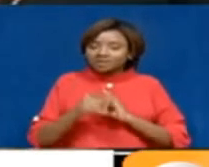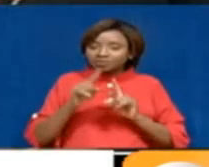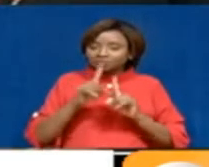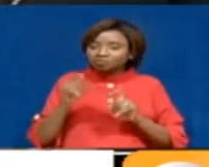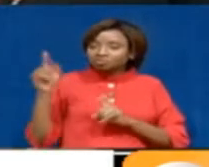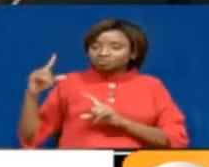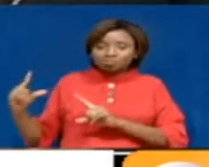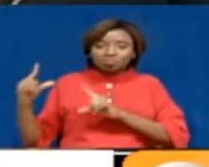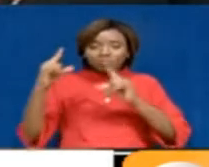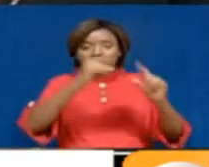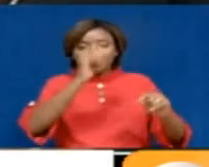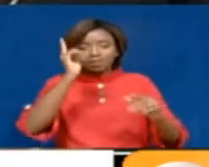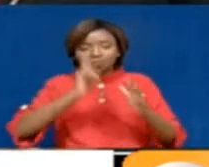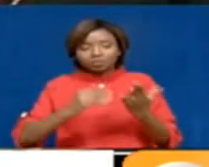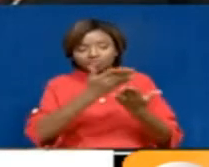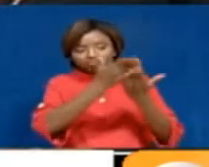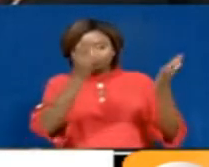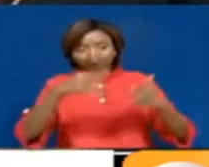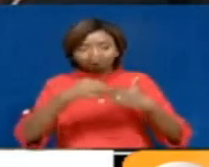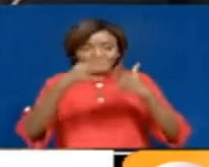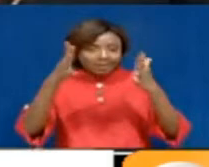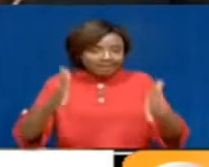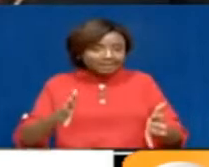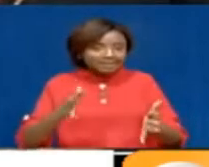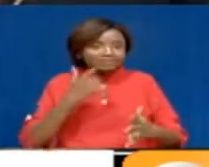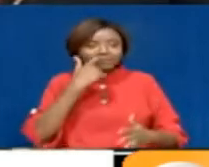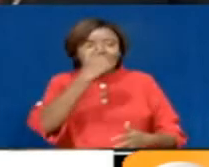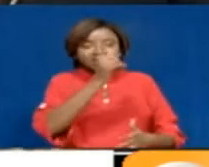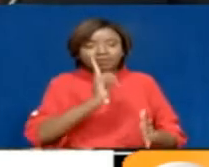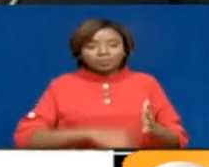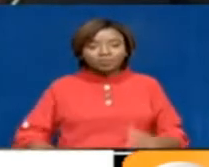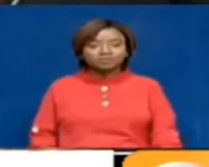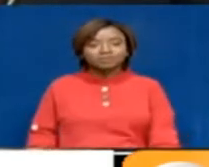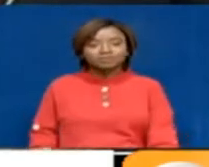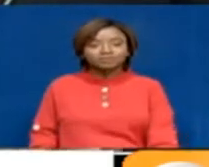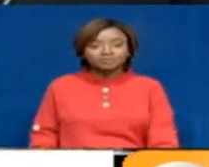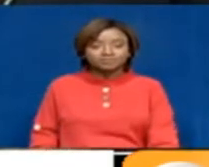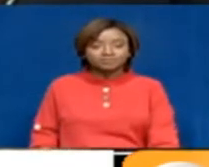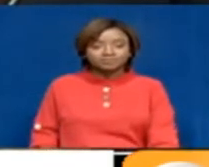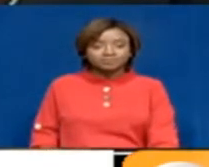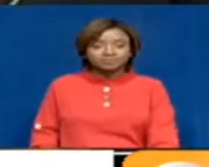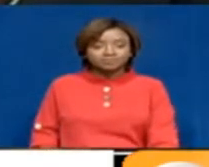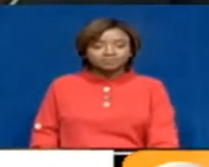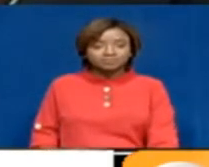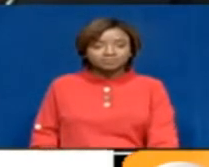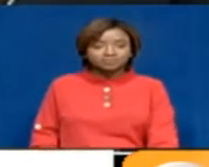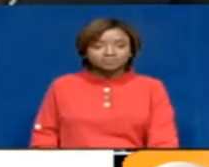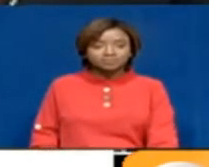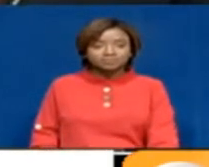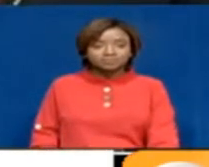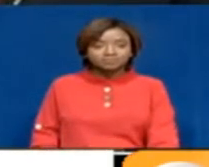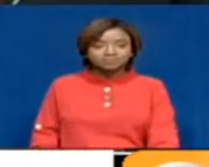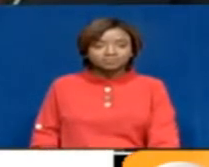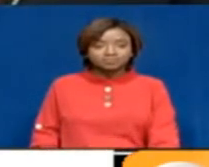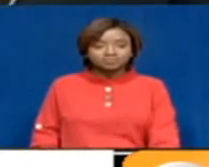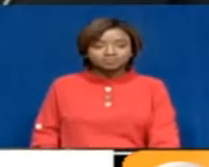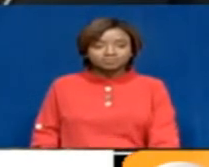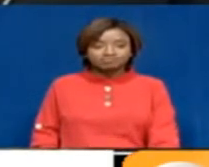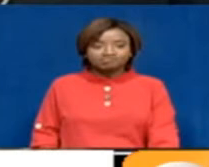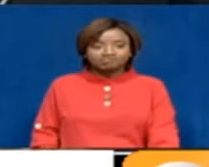to the leaders who are watching you this evening and to Kenyans who are going to go to the polls in 99 days?